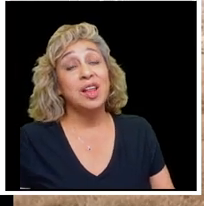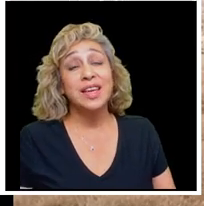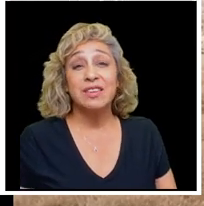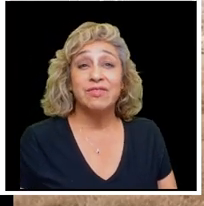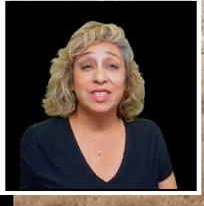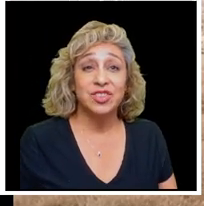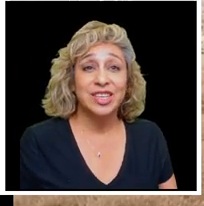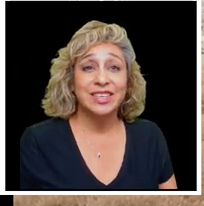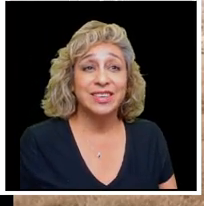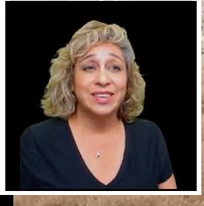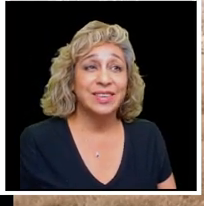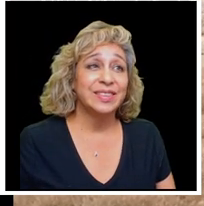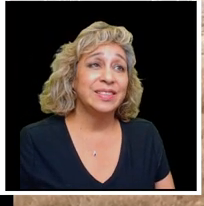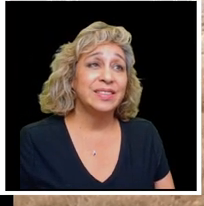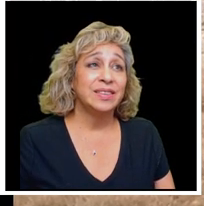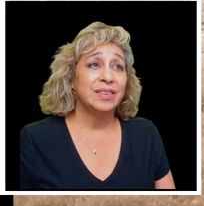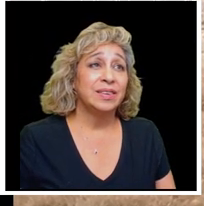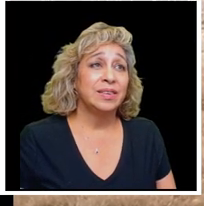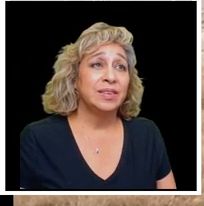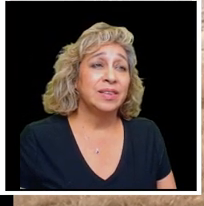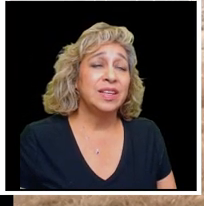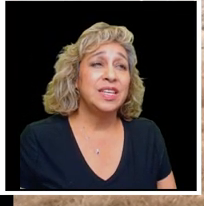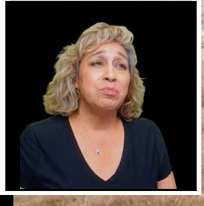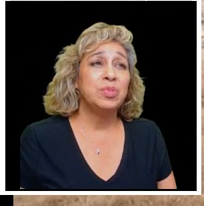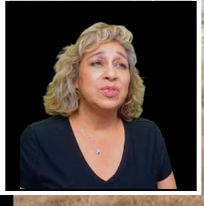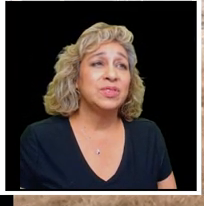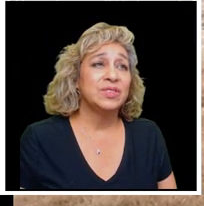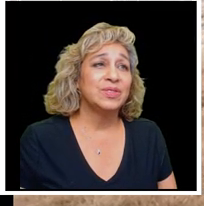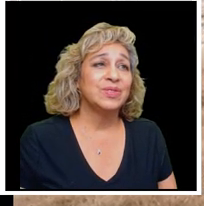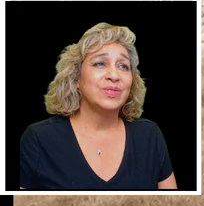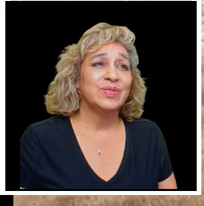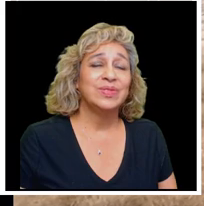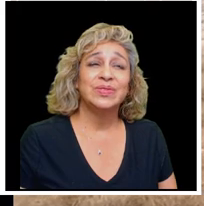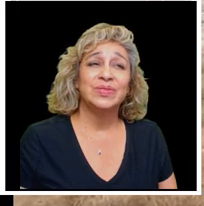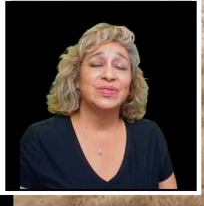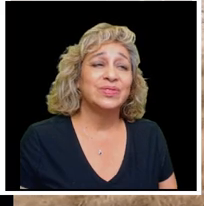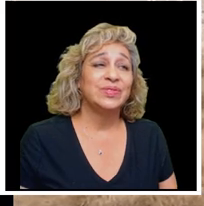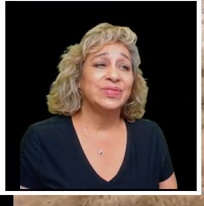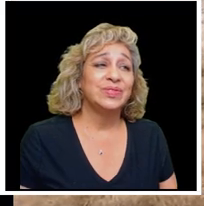hydraulic infrastructure was dangerous the temples